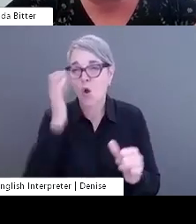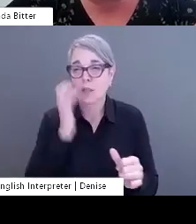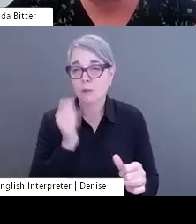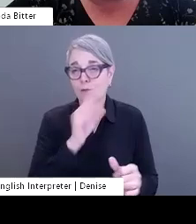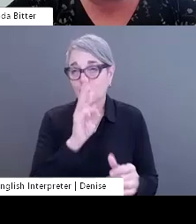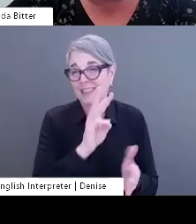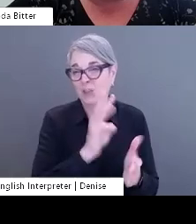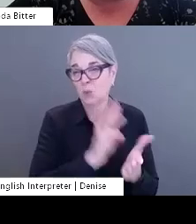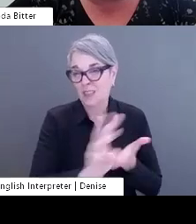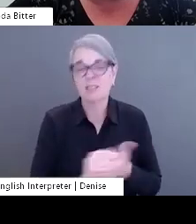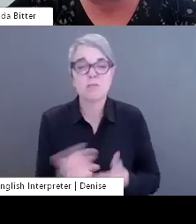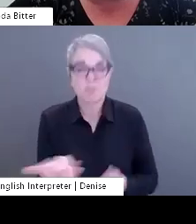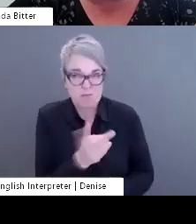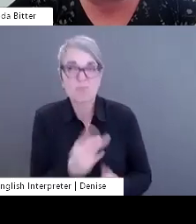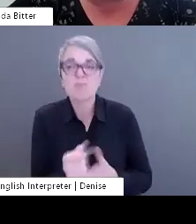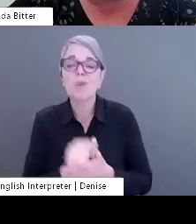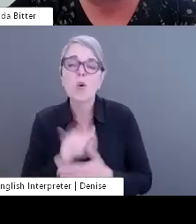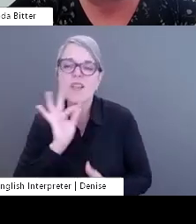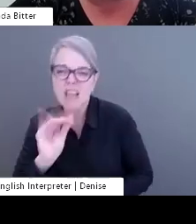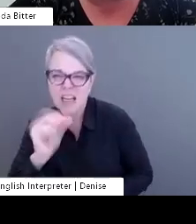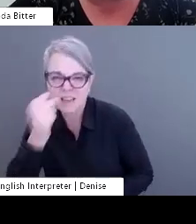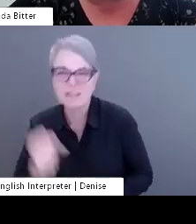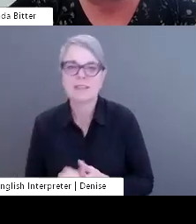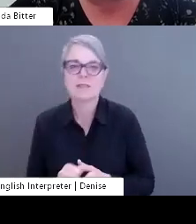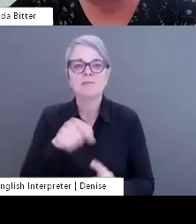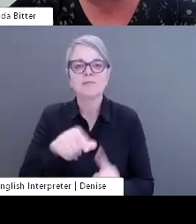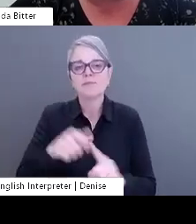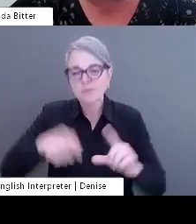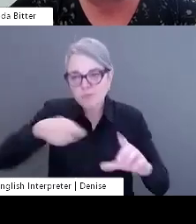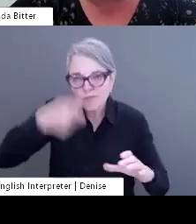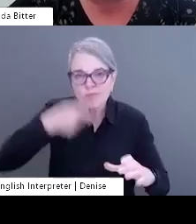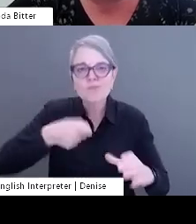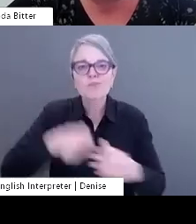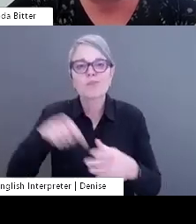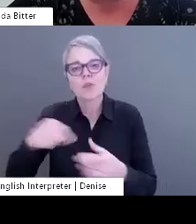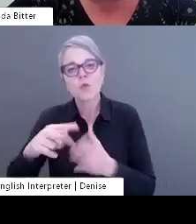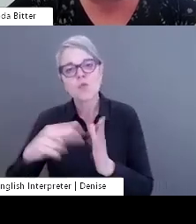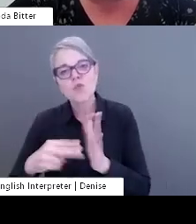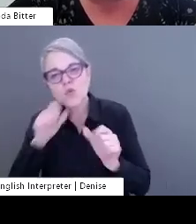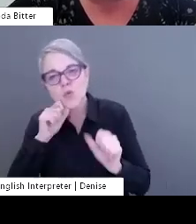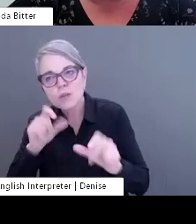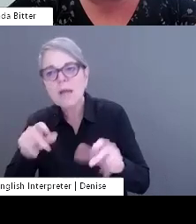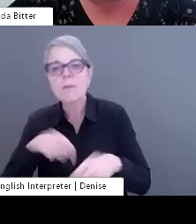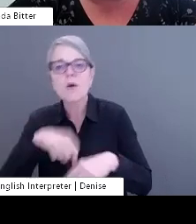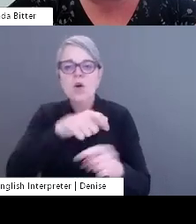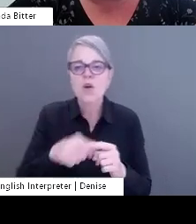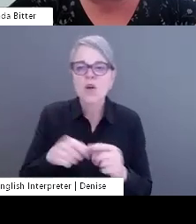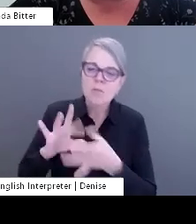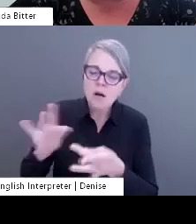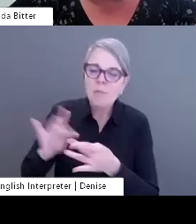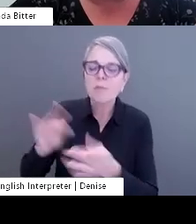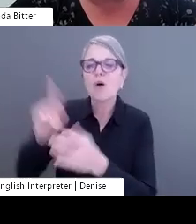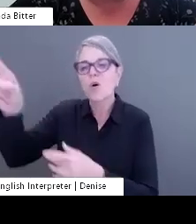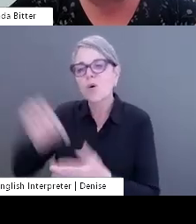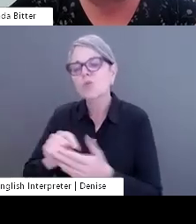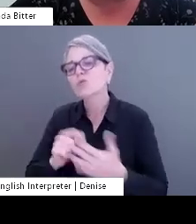So he was eating the food she brought him. He was reading the newspaper. He made mention of Trudeau's separation. He got up from bed, walked around, and then